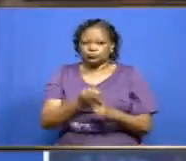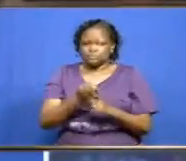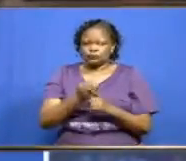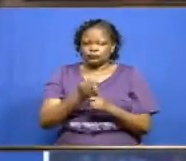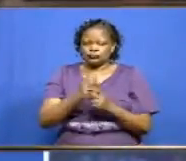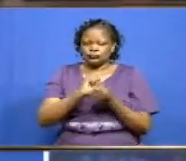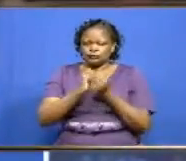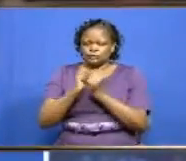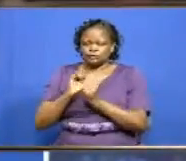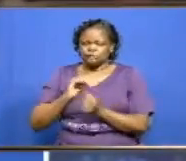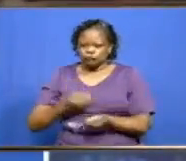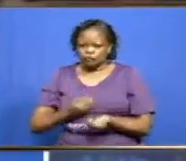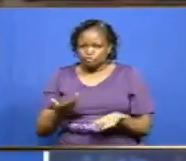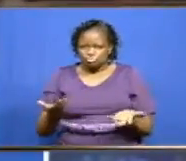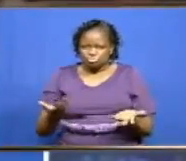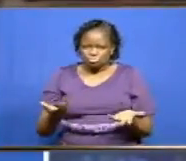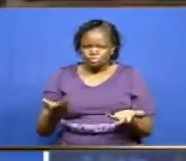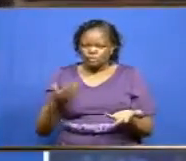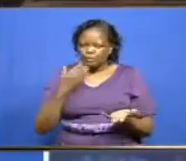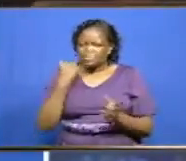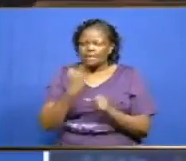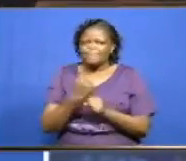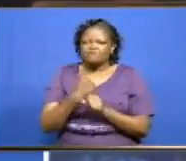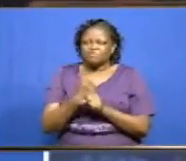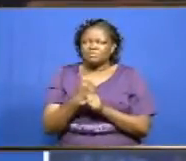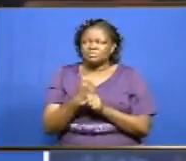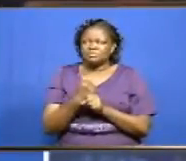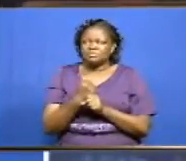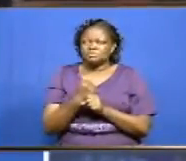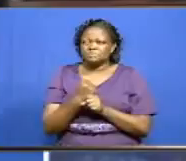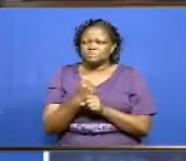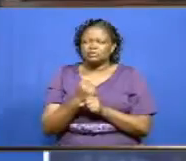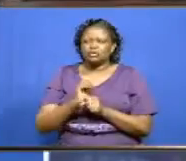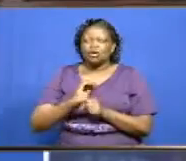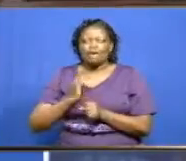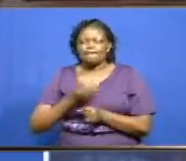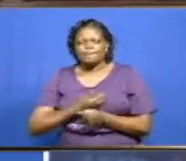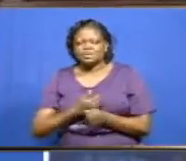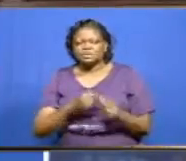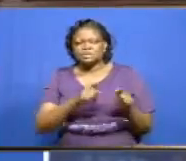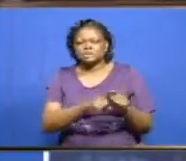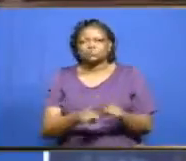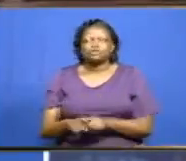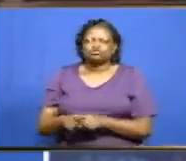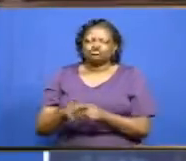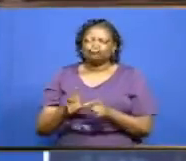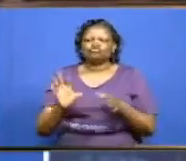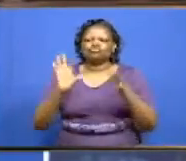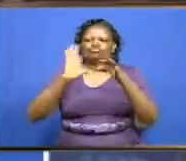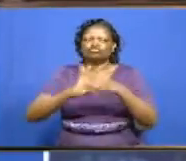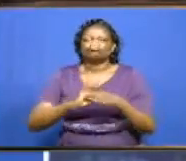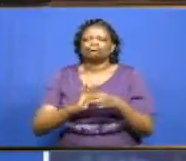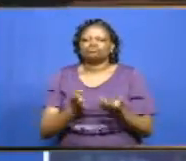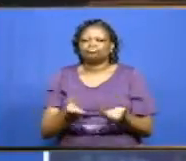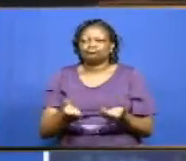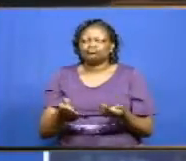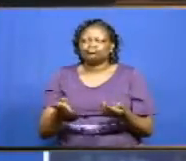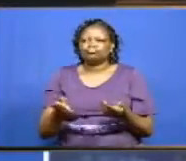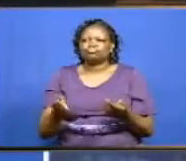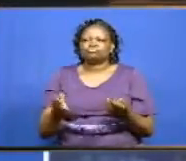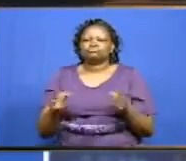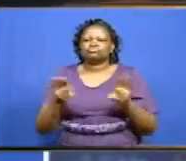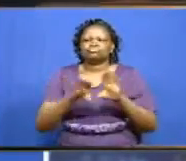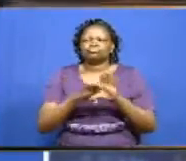committees is really the better performance of committees, and also to align the synergies of the members with